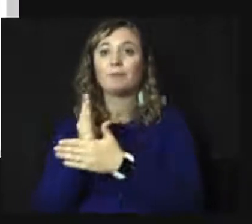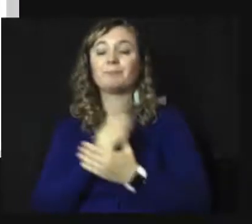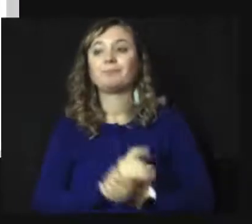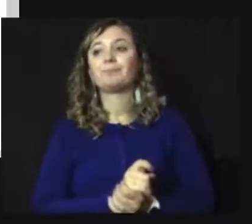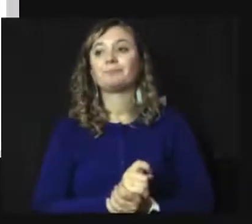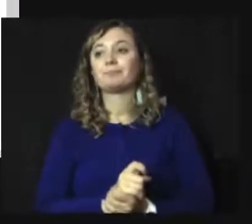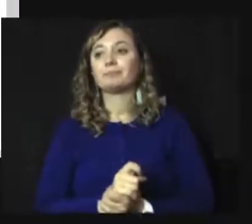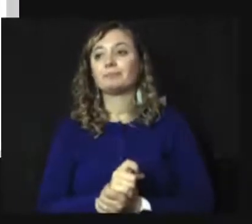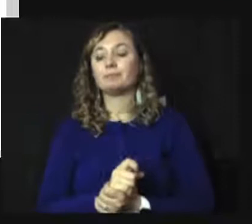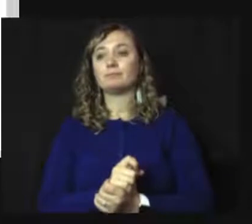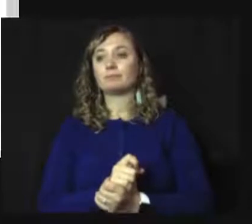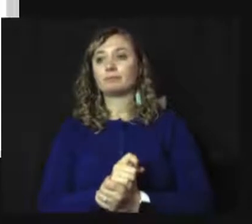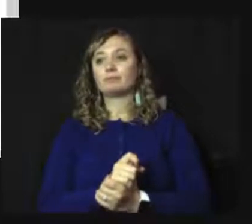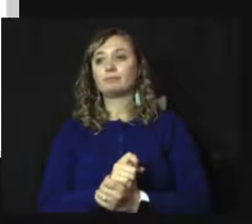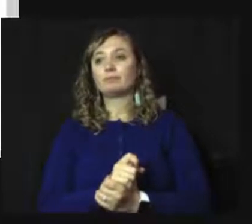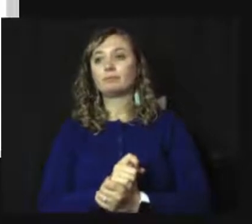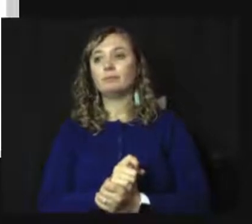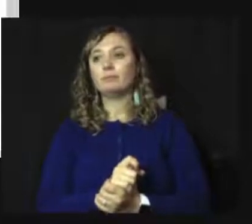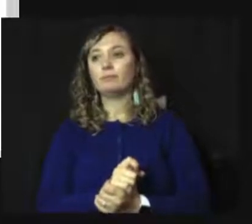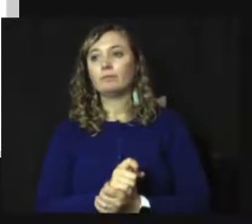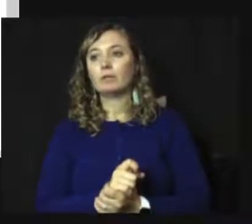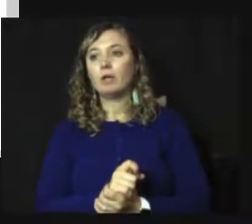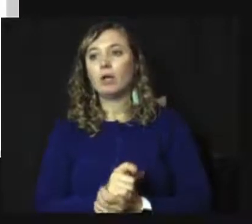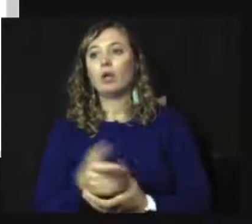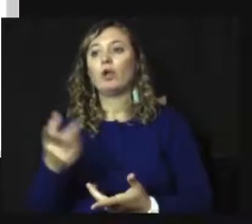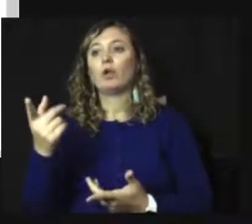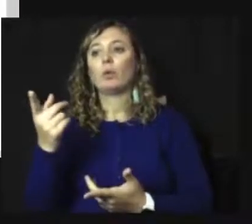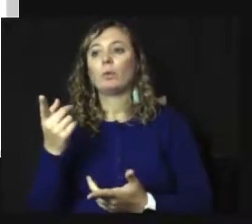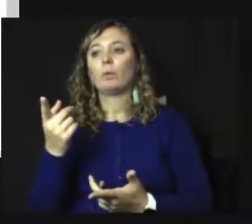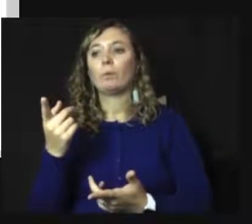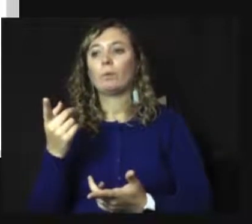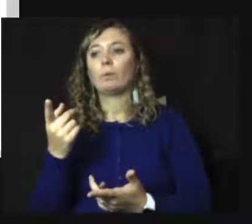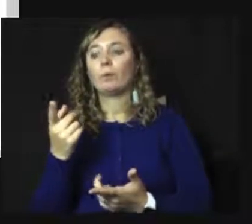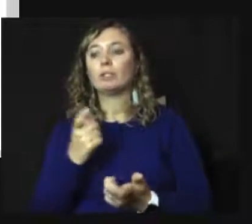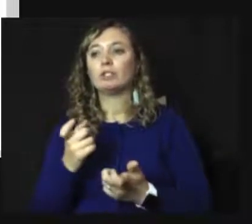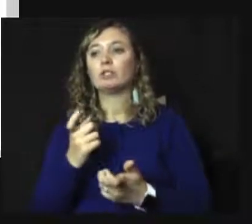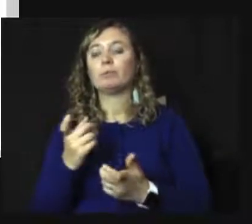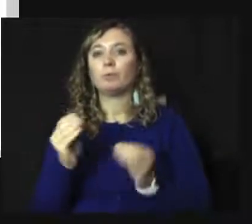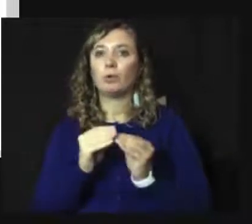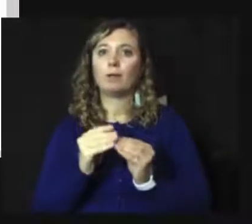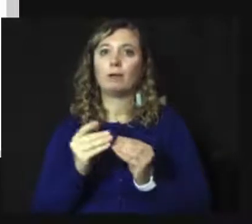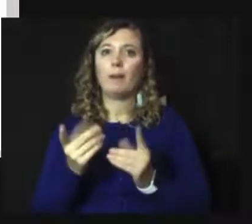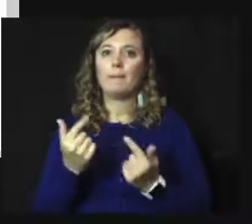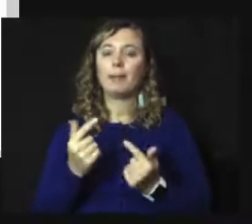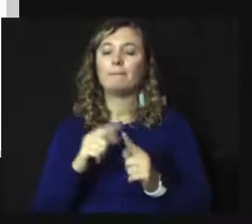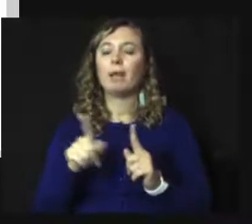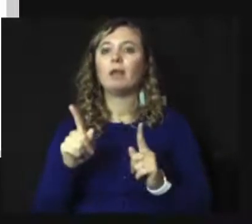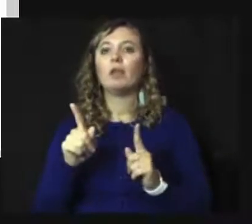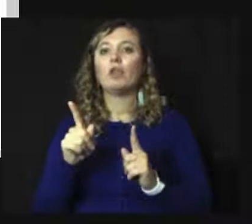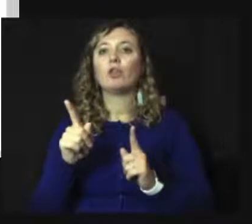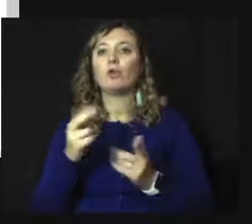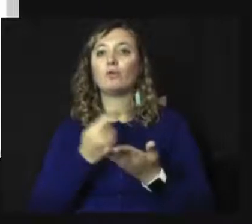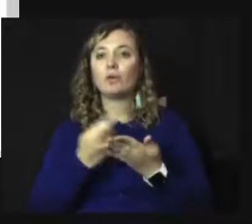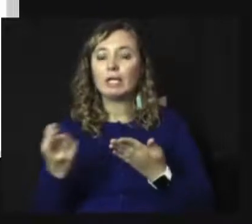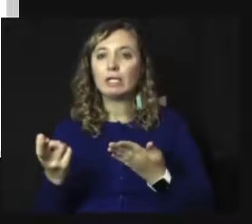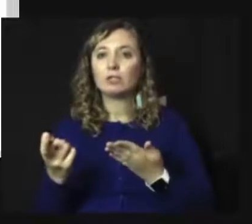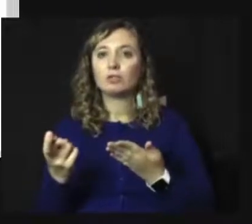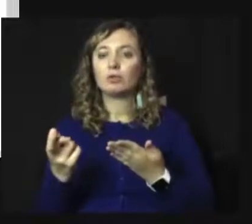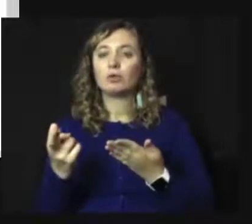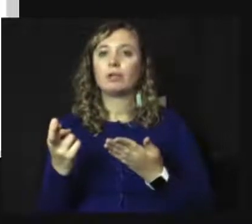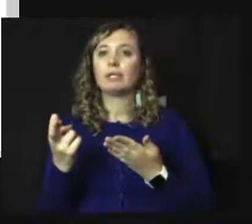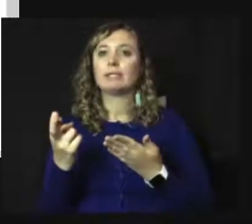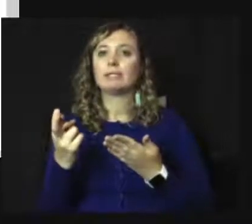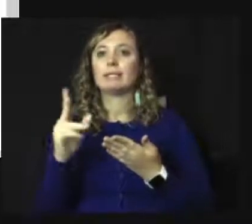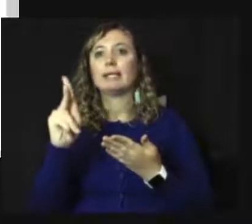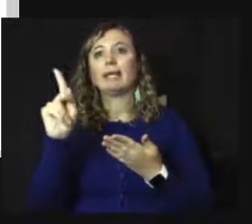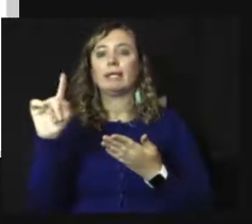bit of a plug for the resource kit that I mentioned. There's a PDF that I think will be sent out to all the